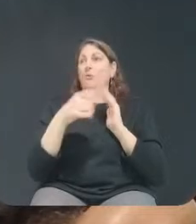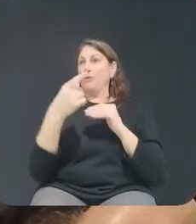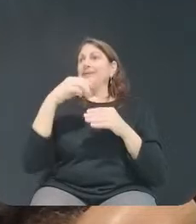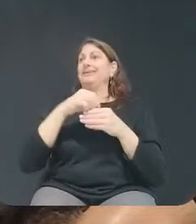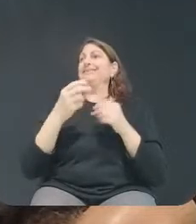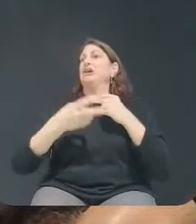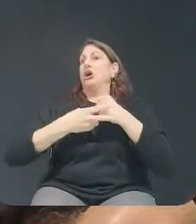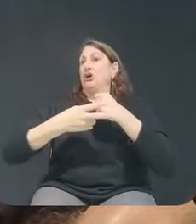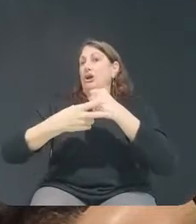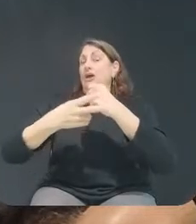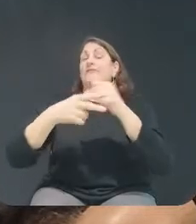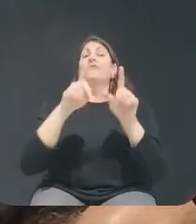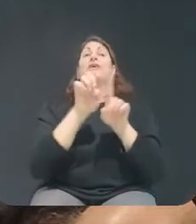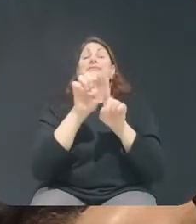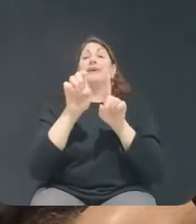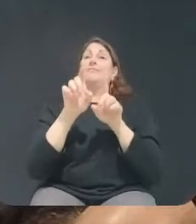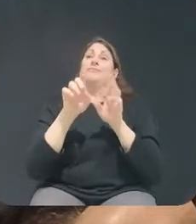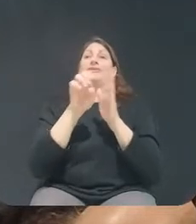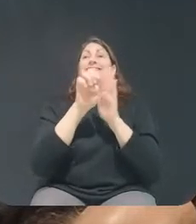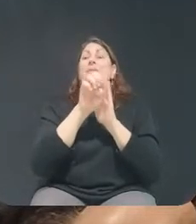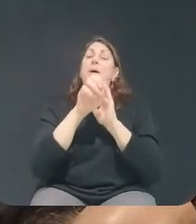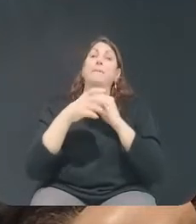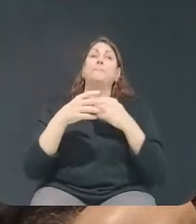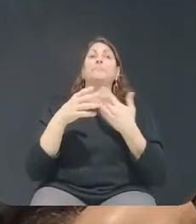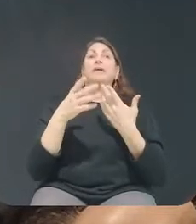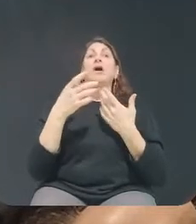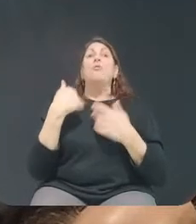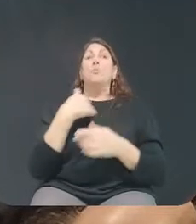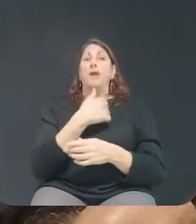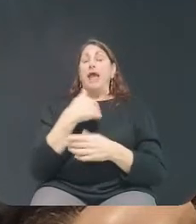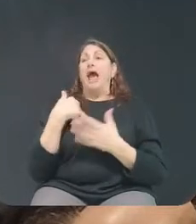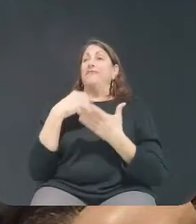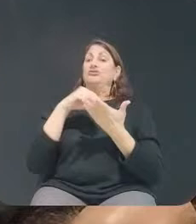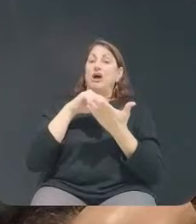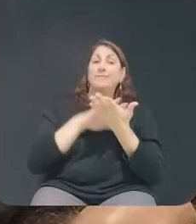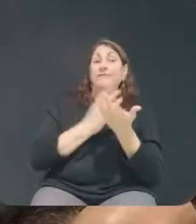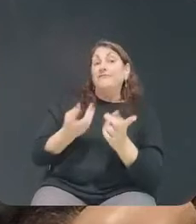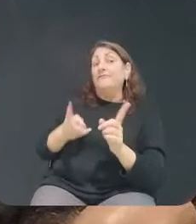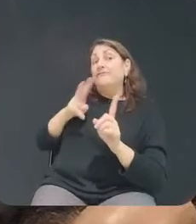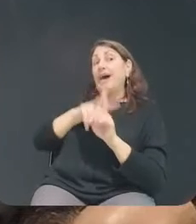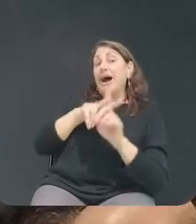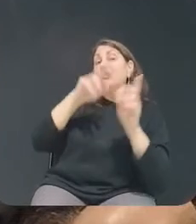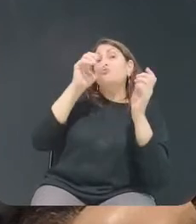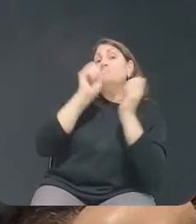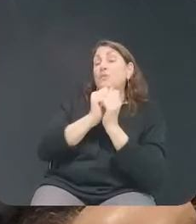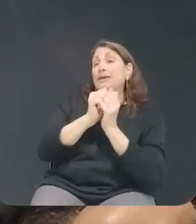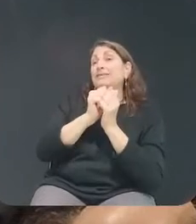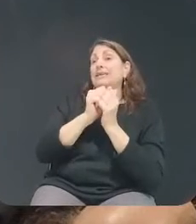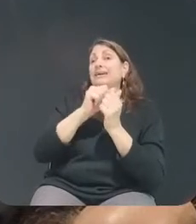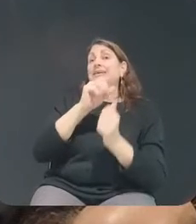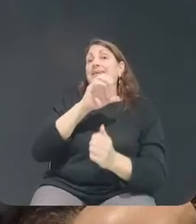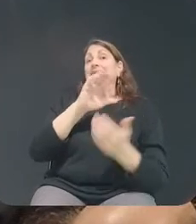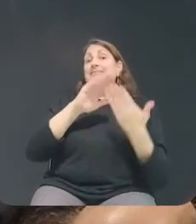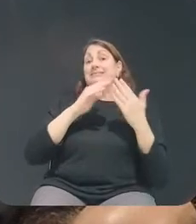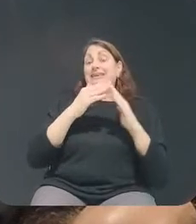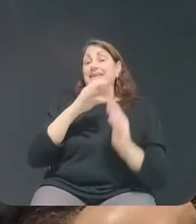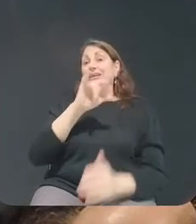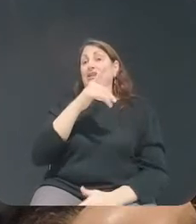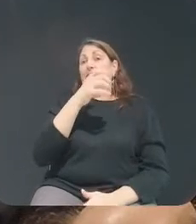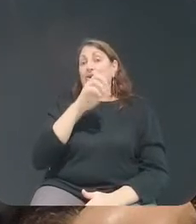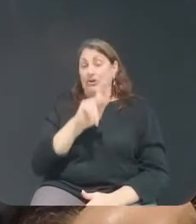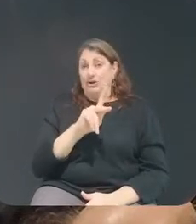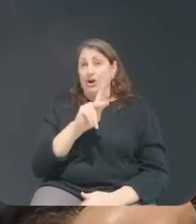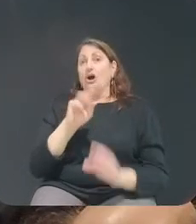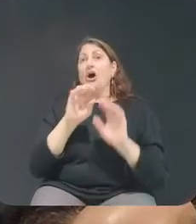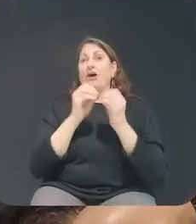example, background materials and supporting documents filed with the city clerk's office include letters from residents both supporting and opposing